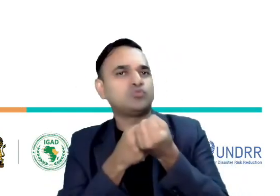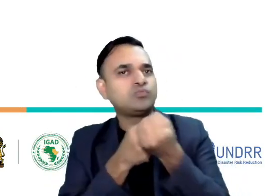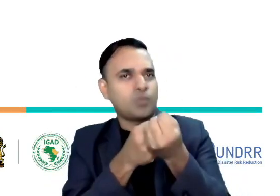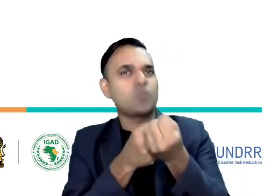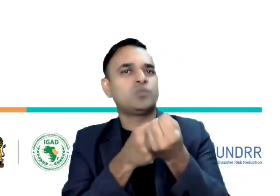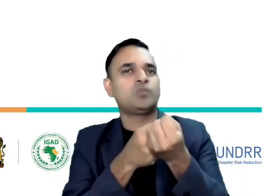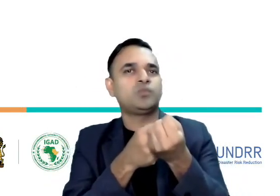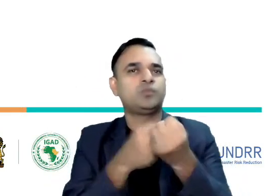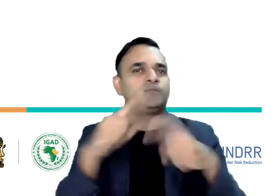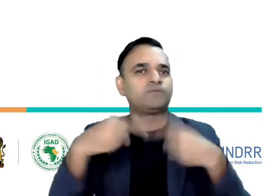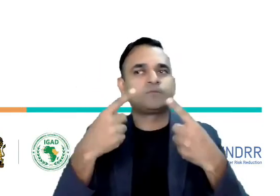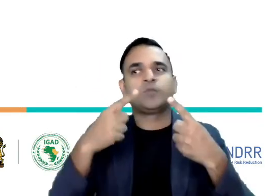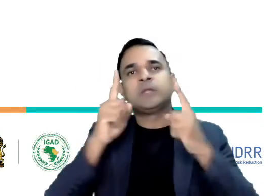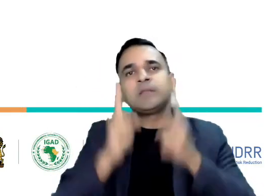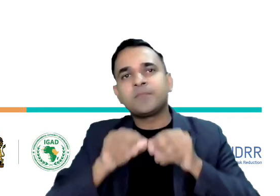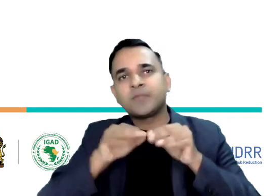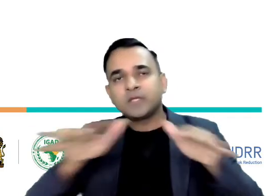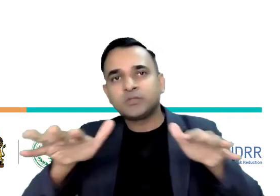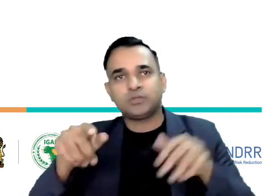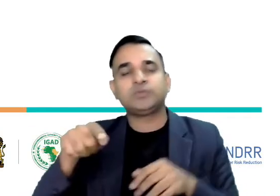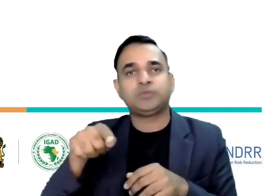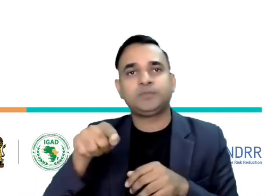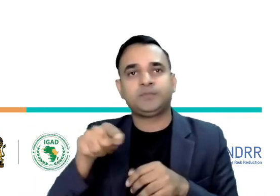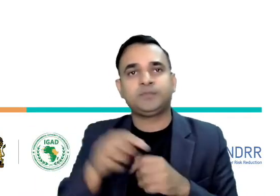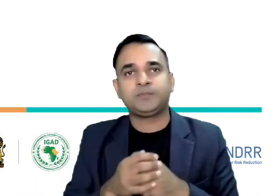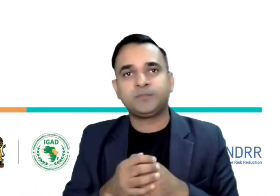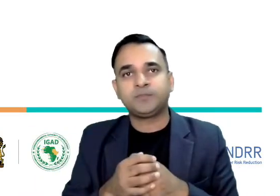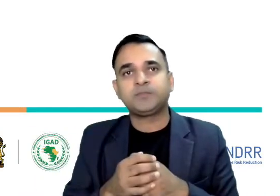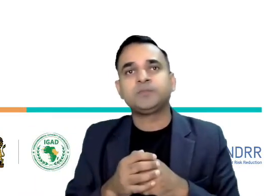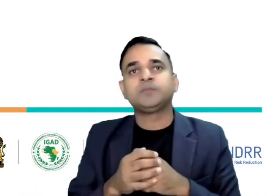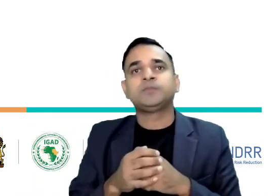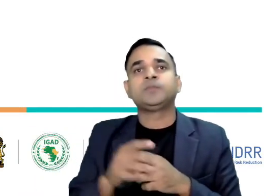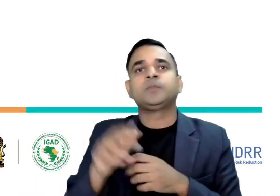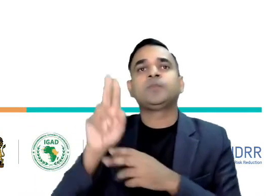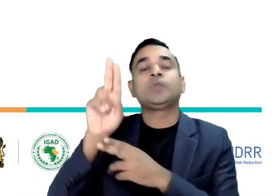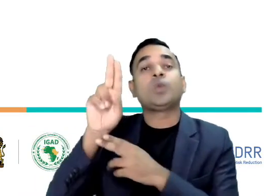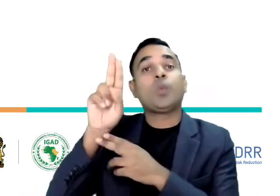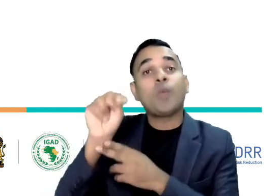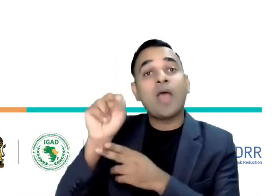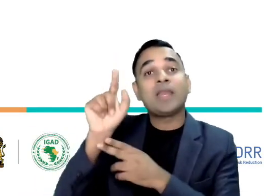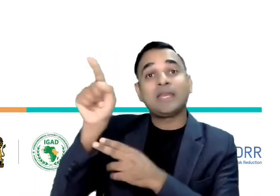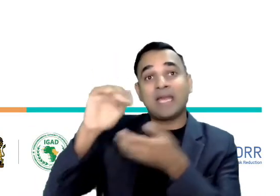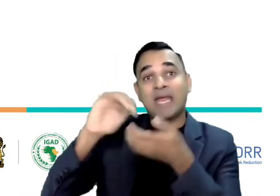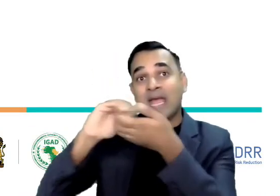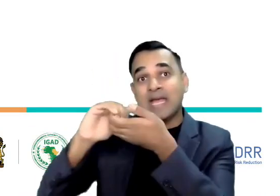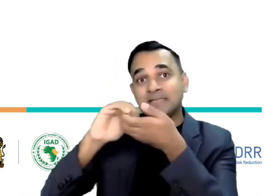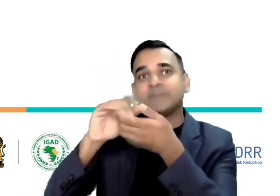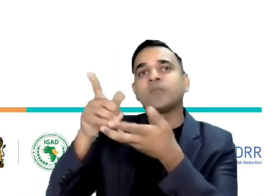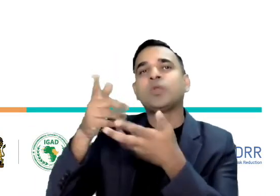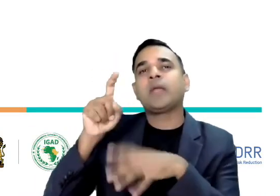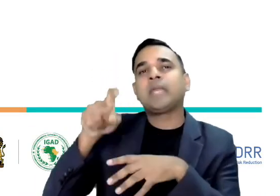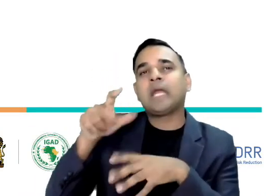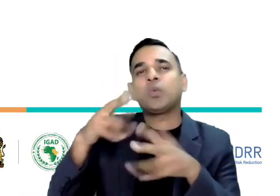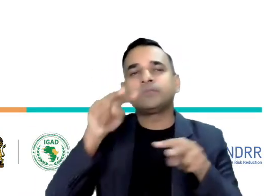AU and UN agencies will need to monitor progress of the implementation through the biennial reporting process and early identification